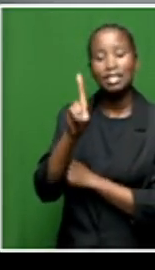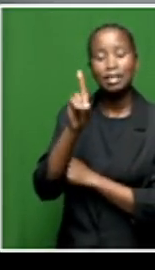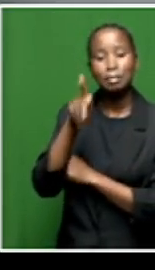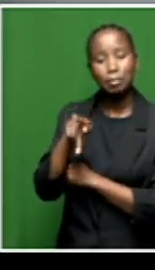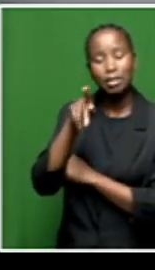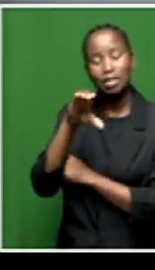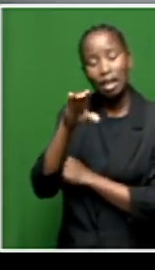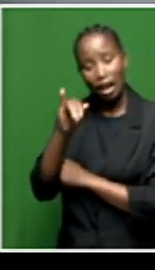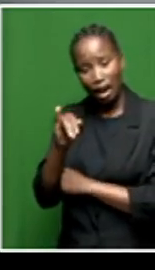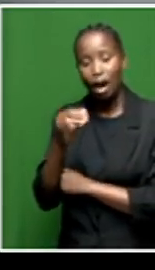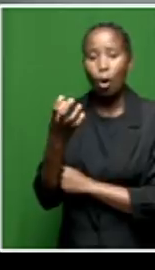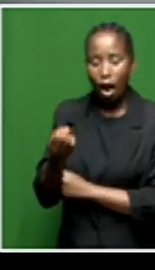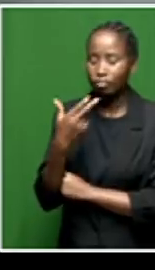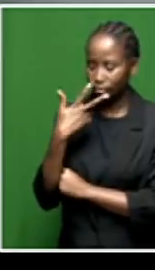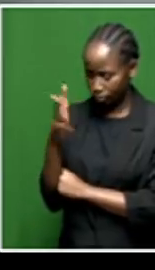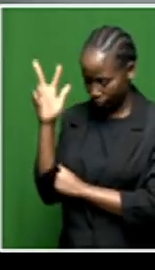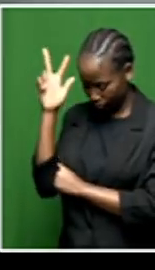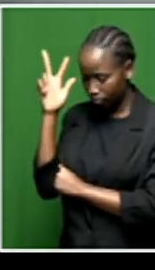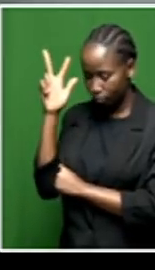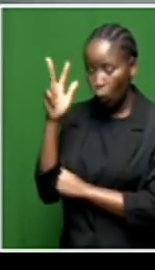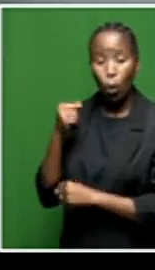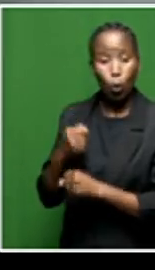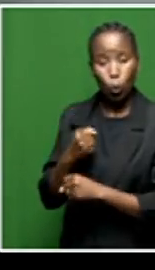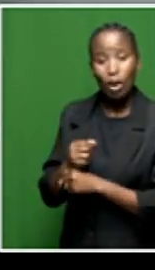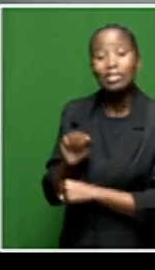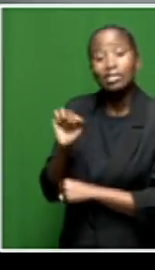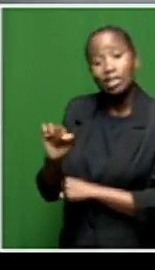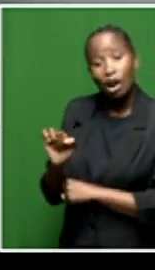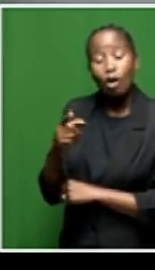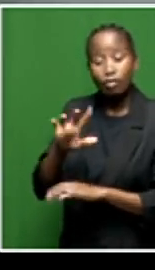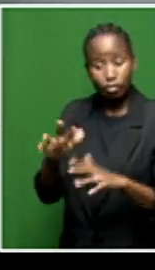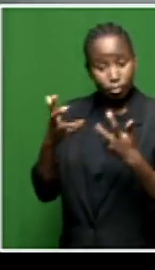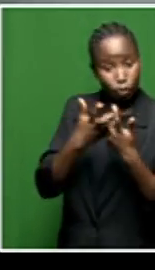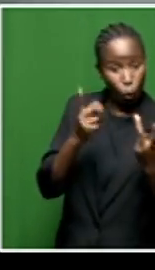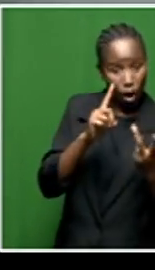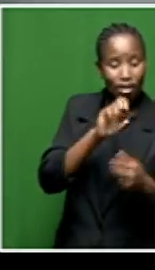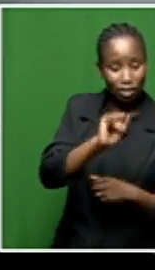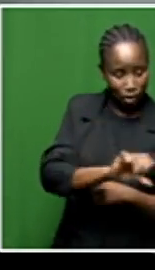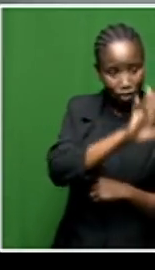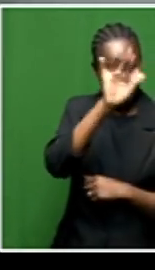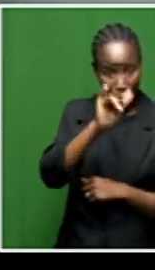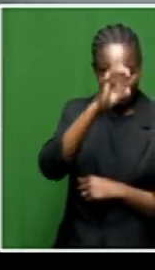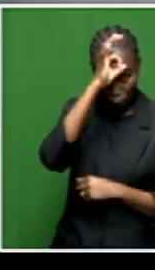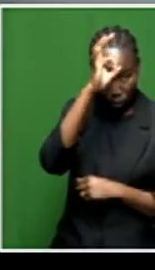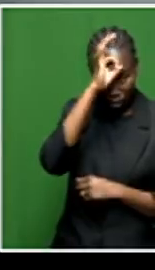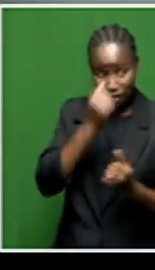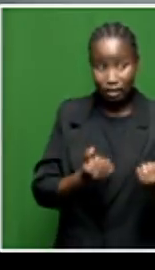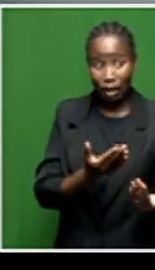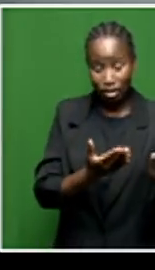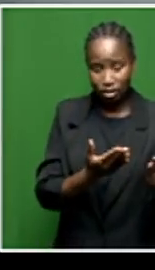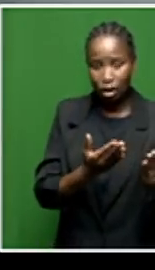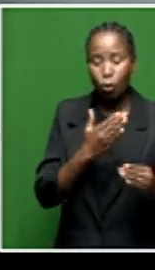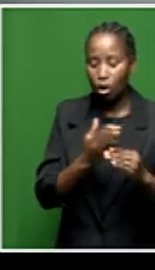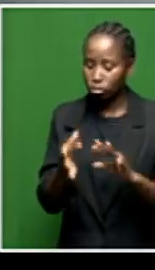oath of office in terms of the South African Police Service that we shall